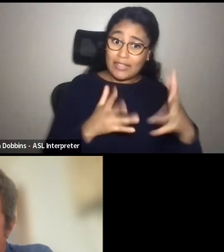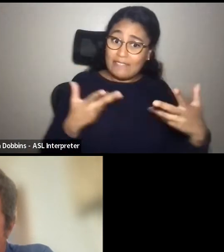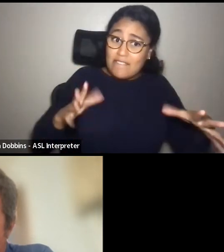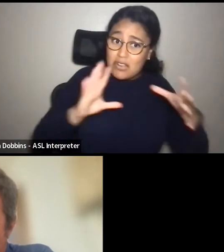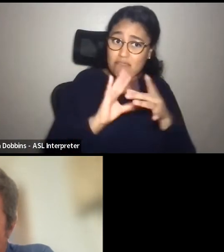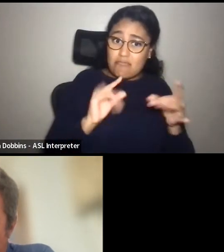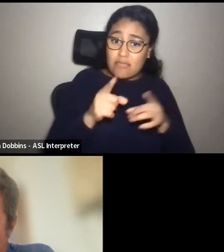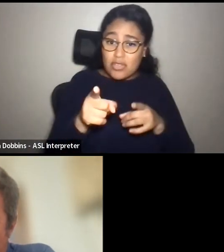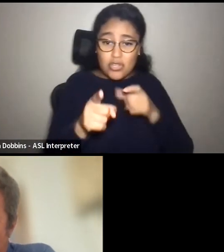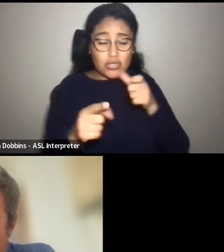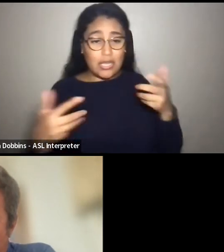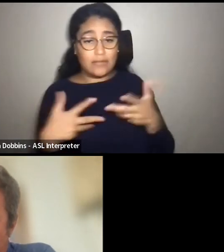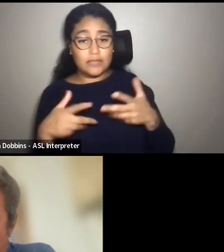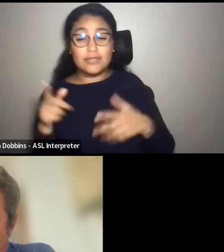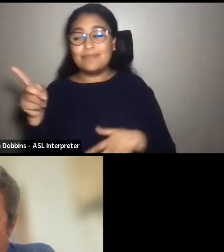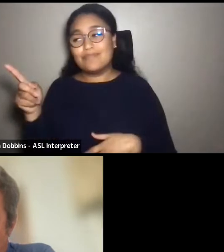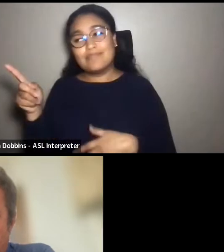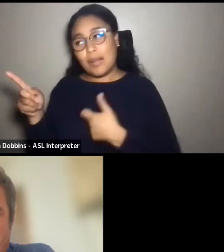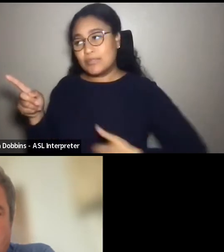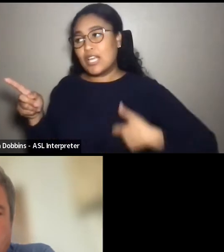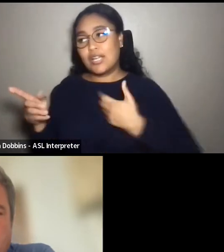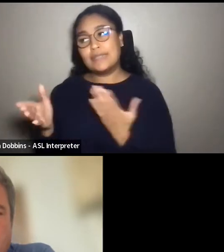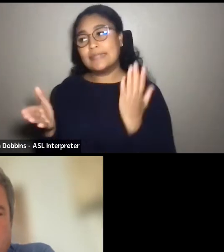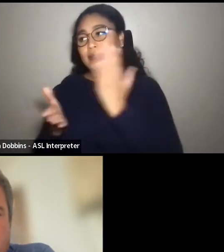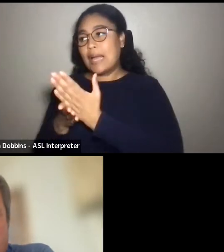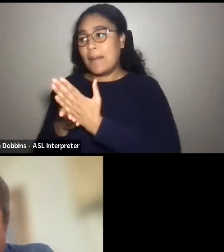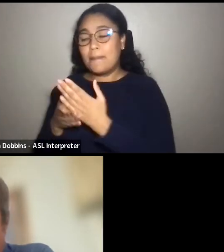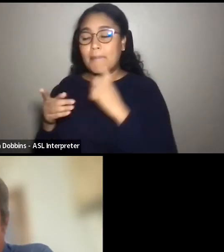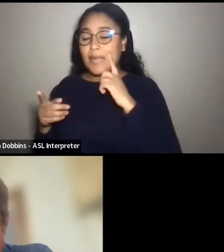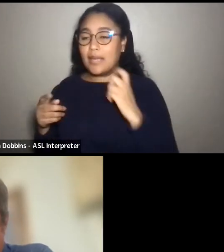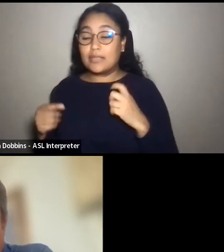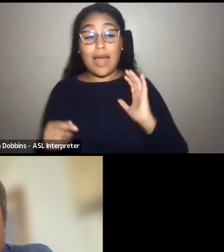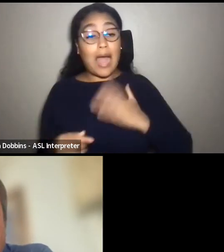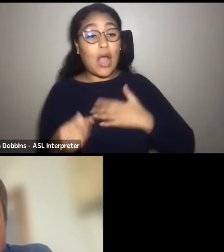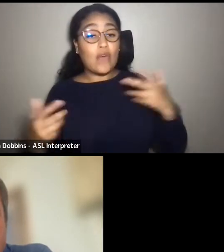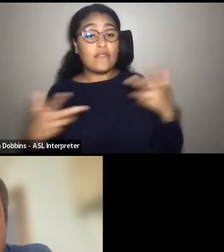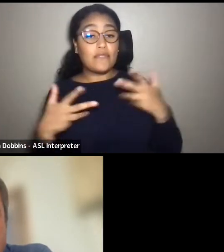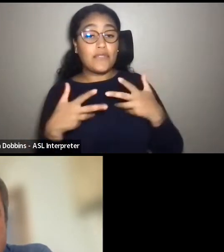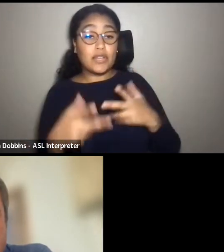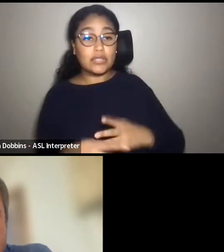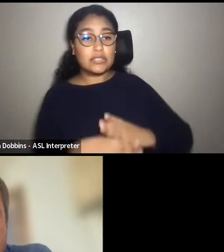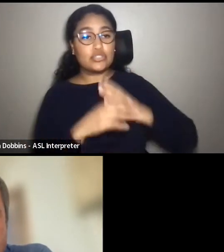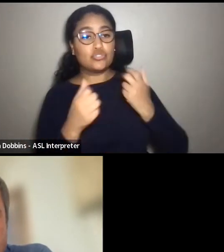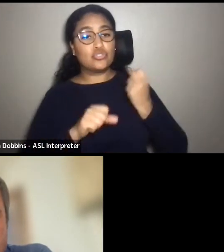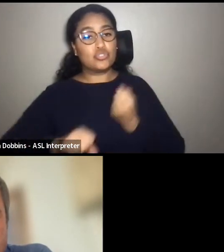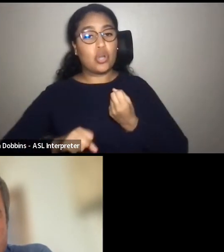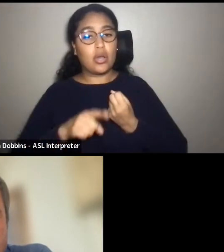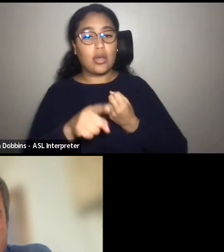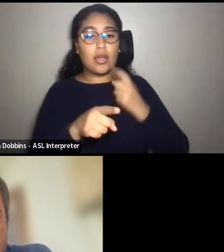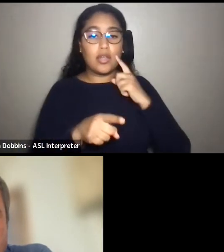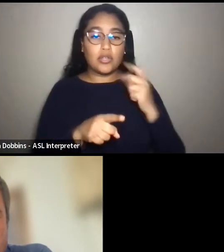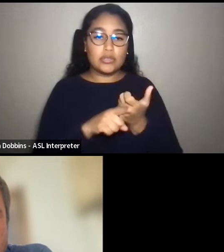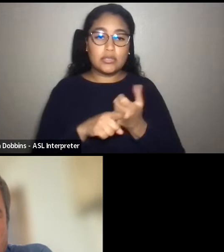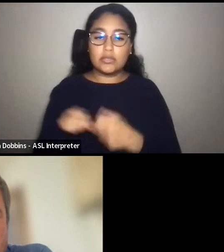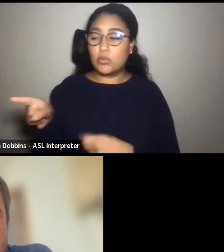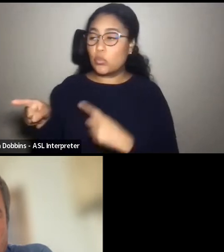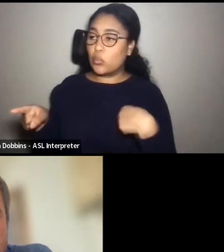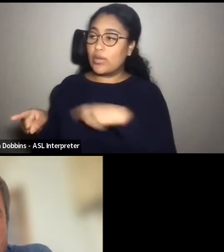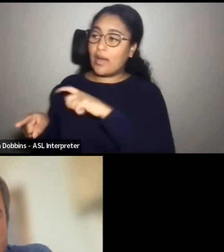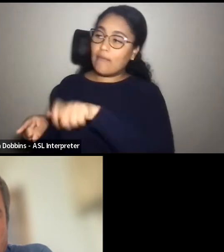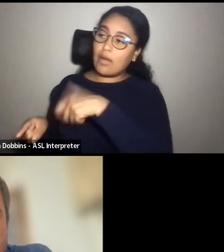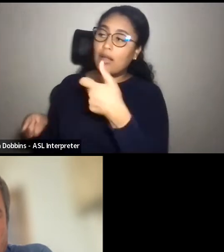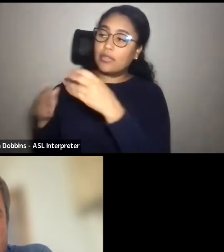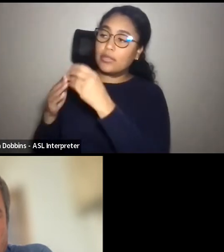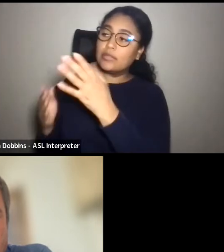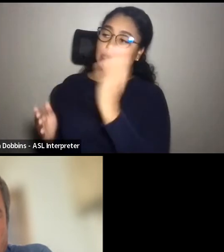of. Sir, I'm going to have to ask you to stop. Our because we fear have- makes us resilient. Yours makes We have us other speakers now. Thank you. Thank